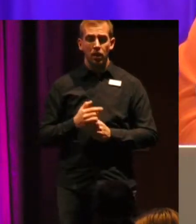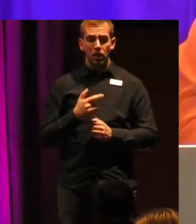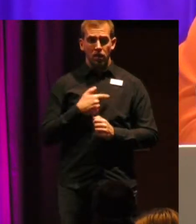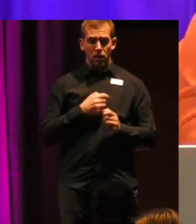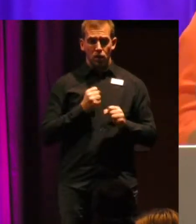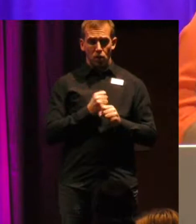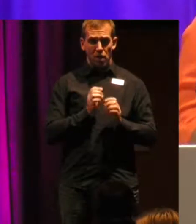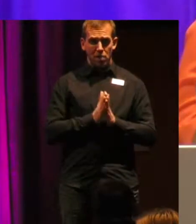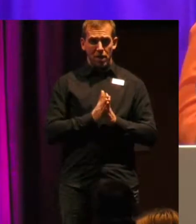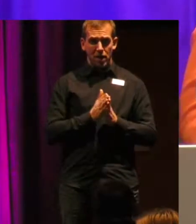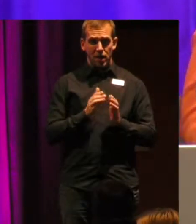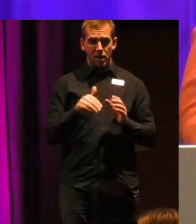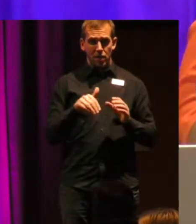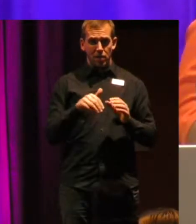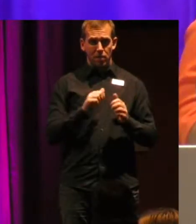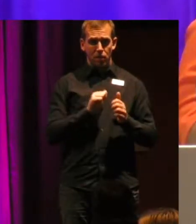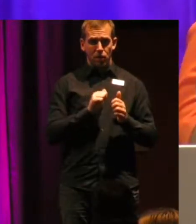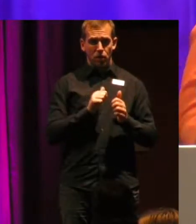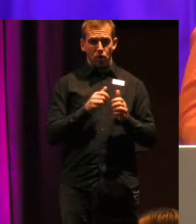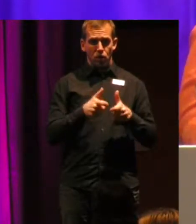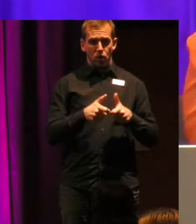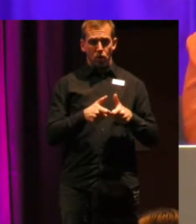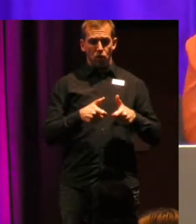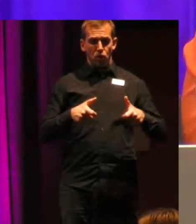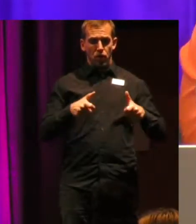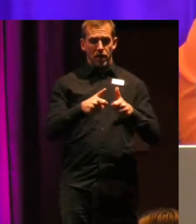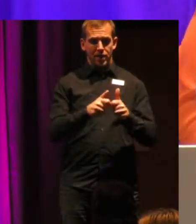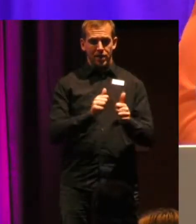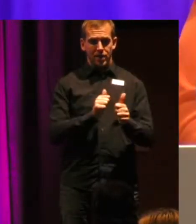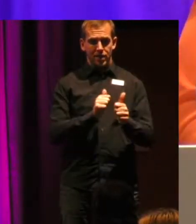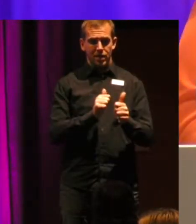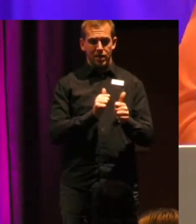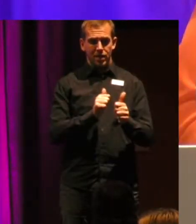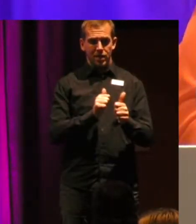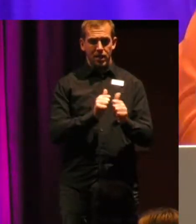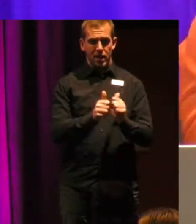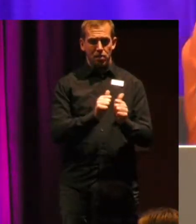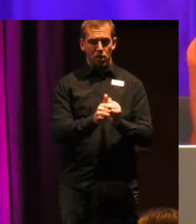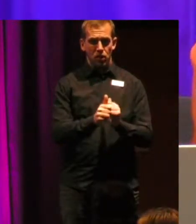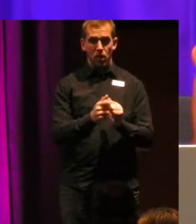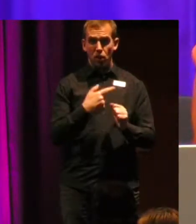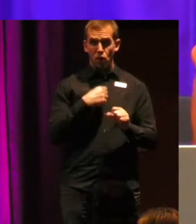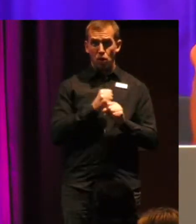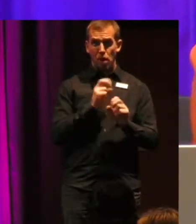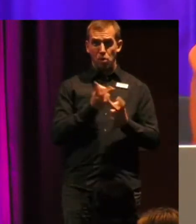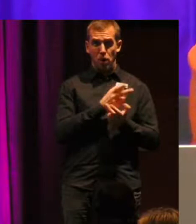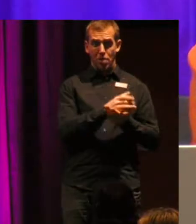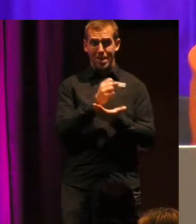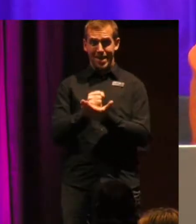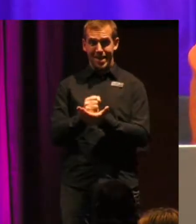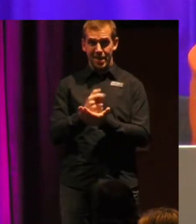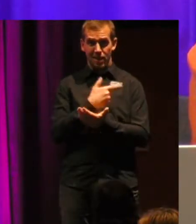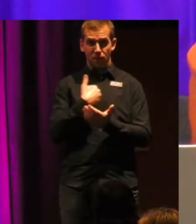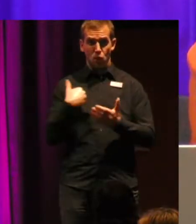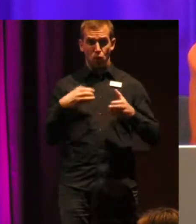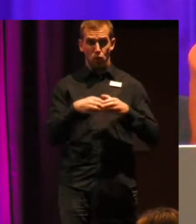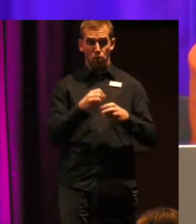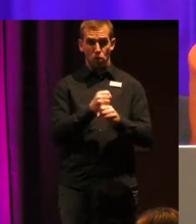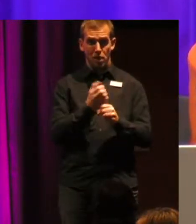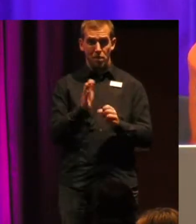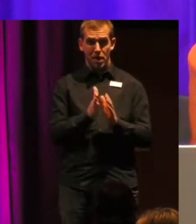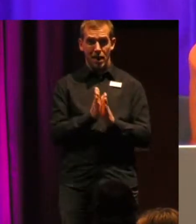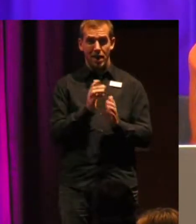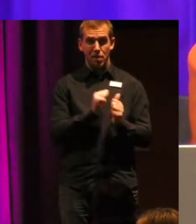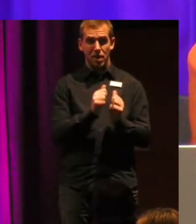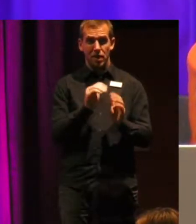Congress, and I should say I'm from a commission that is bipartisan, so it's Republican and Democrat. But we've also worked with a group